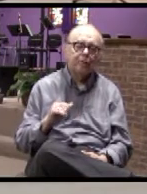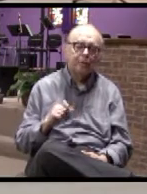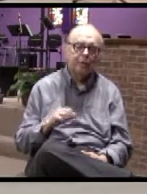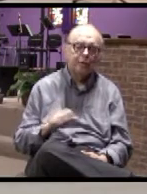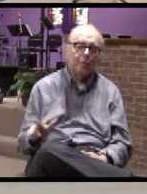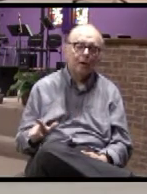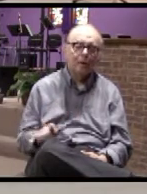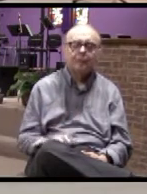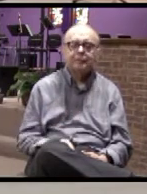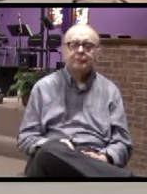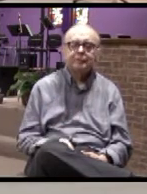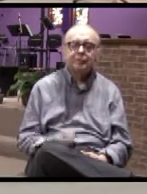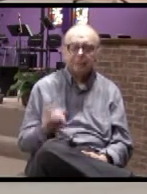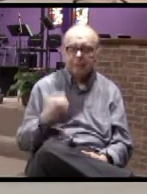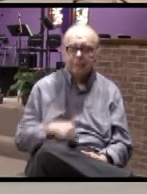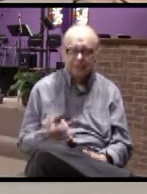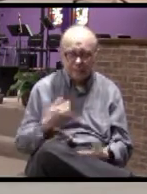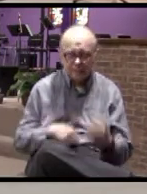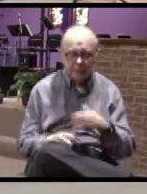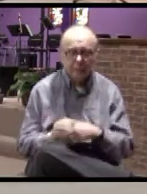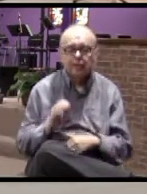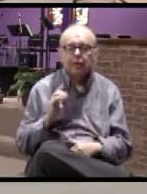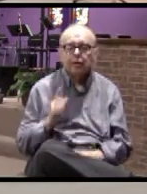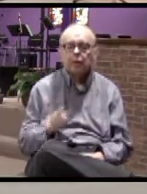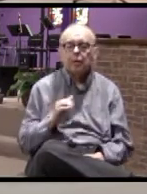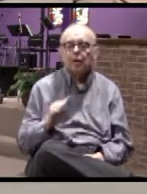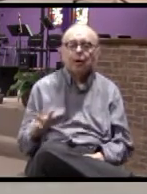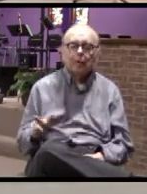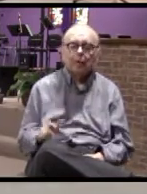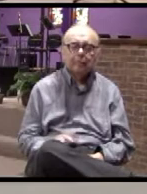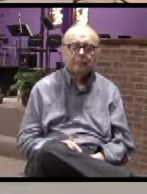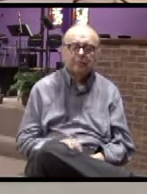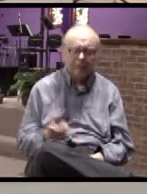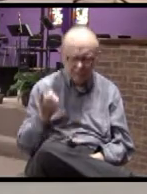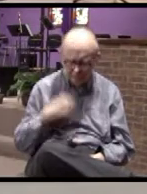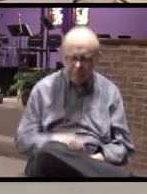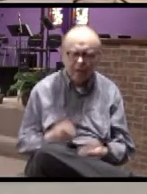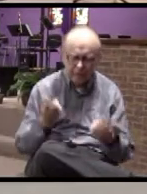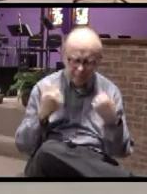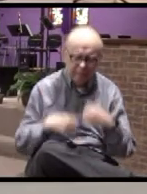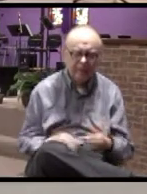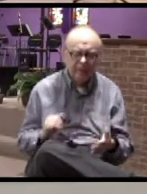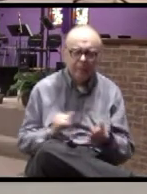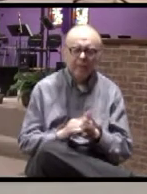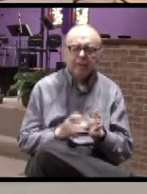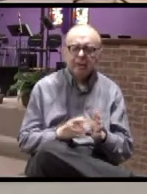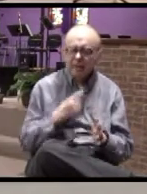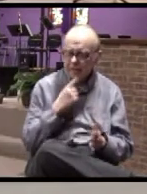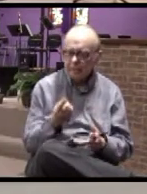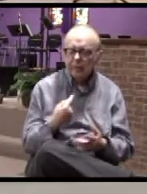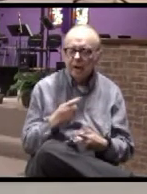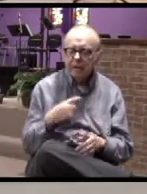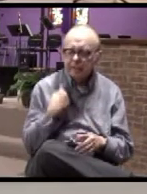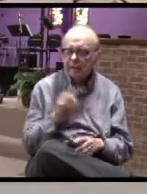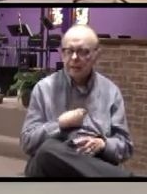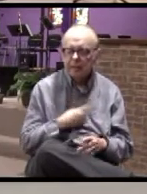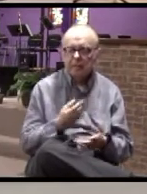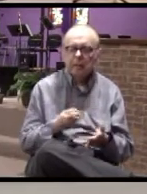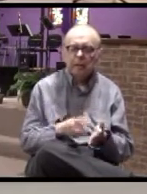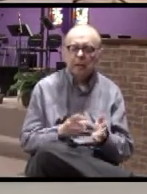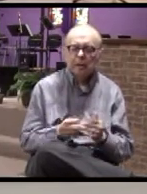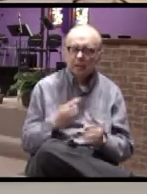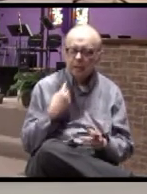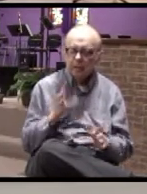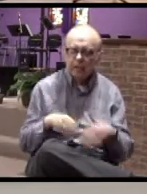Come on. Just come on, y'all. Come on, y'all. Come on, y'all. This is what Jesus is trying to tell us when he says,